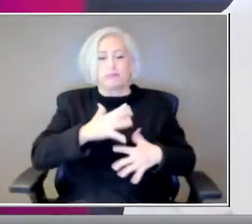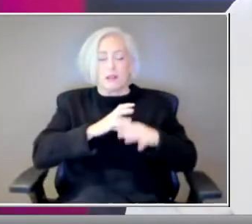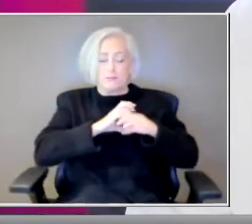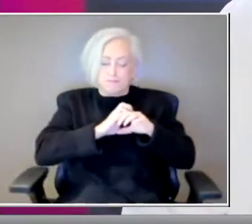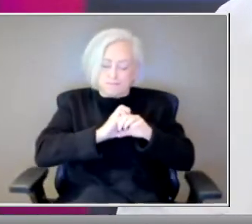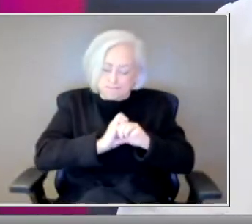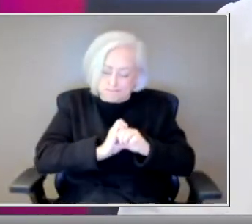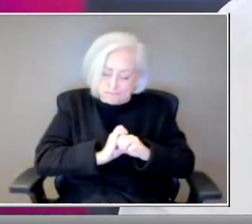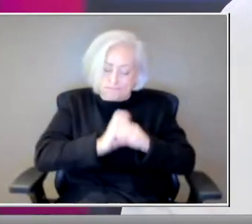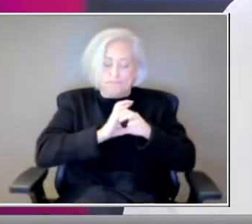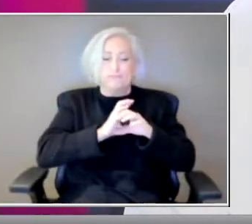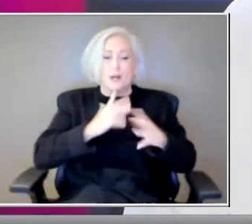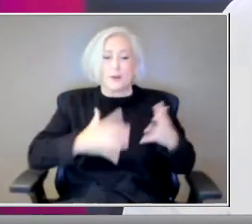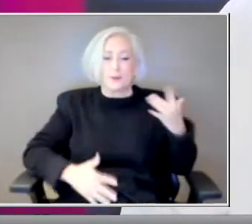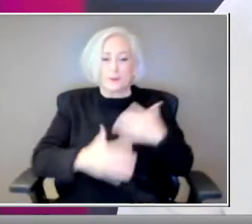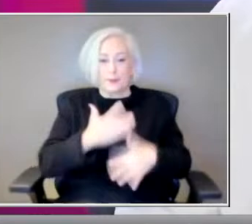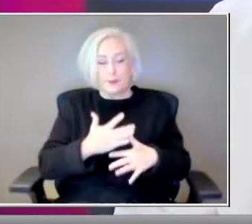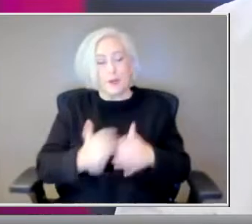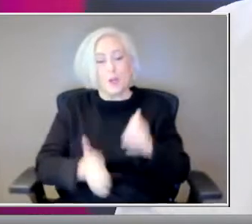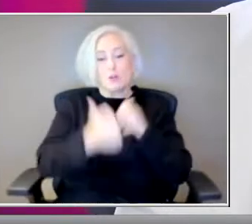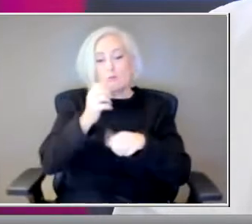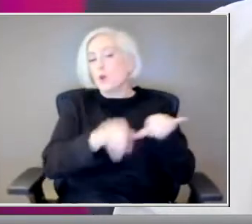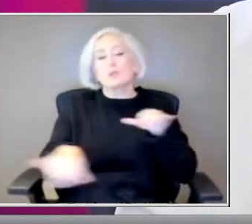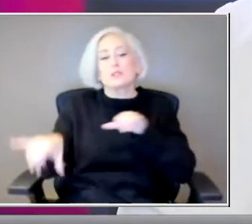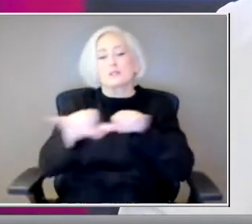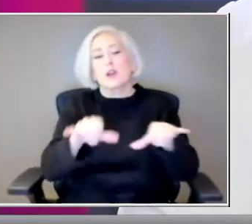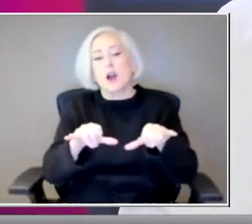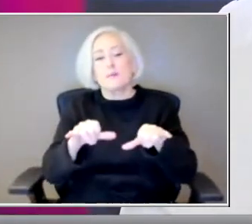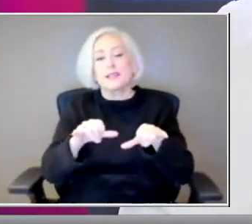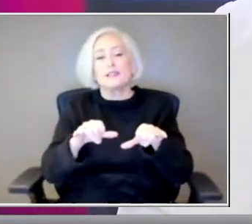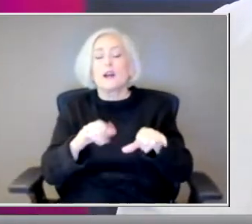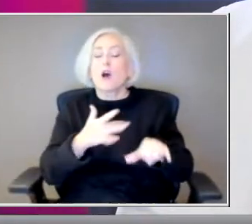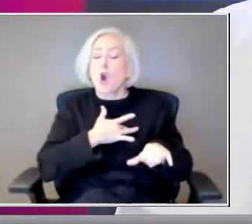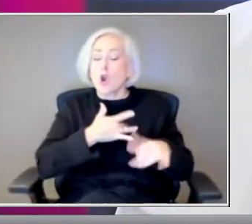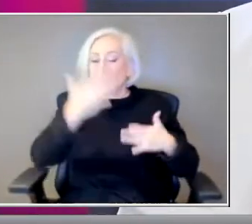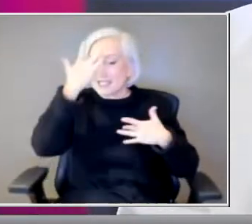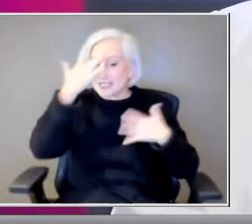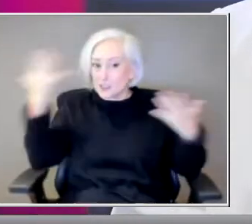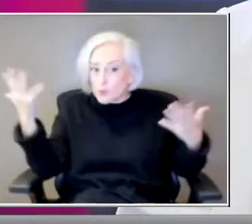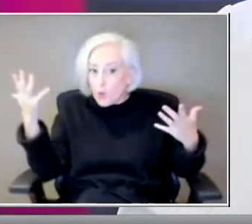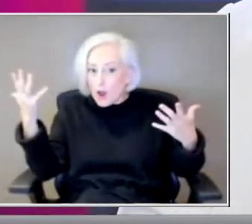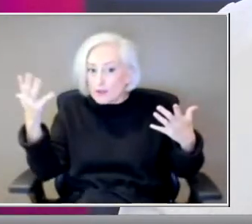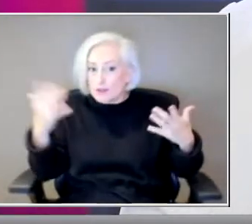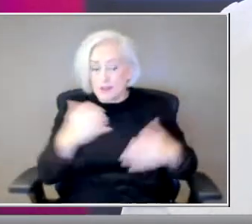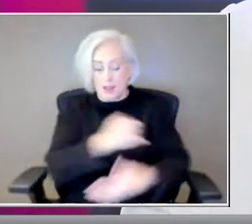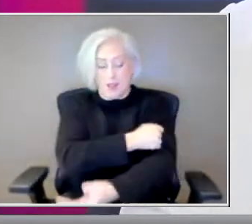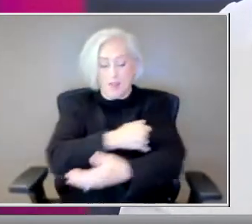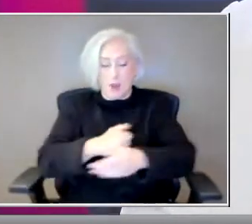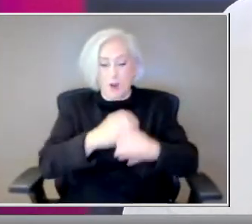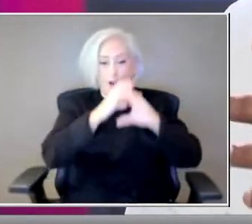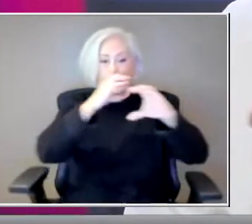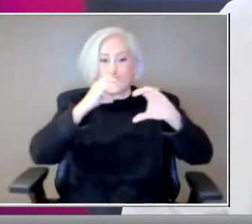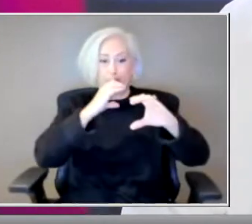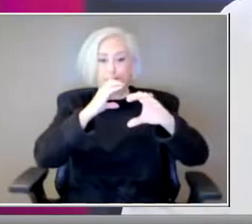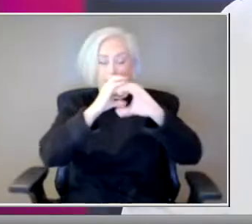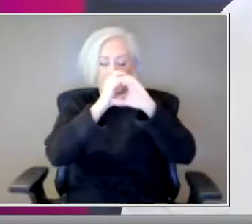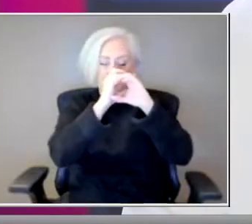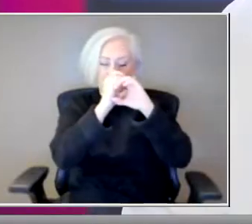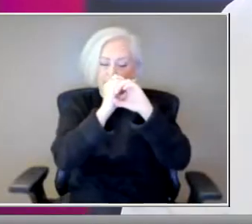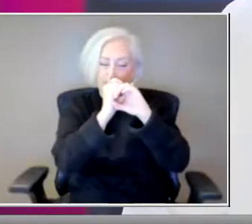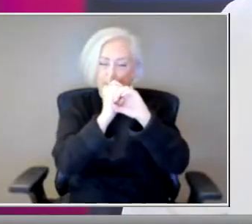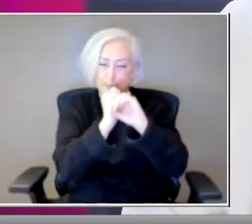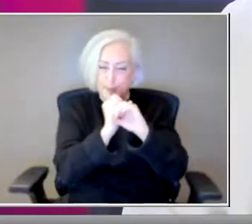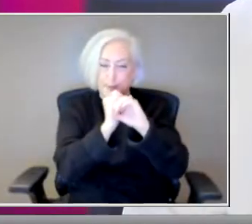heart disease is blockages in the arteries of the heart. But you can have blockages in the arteries of the kidney arteries, brain arteries,